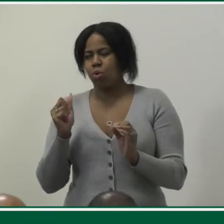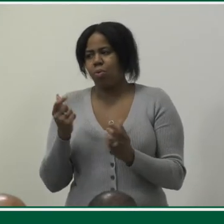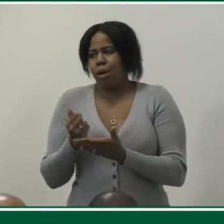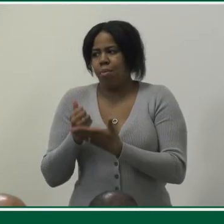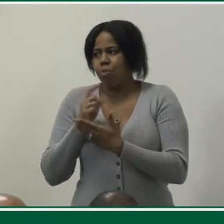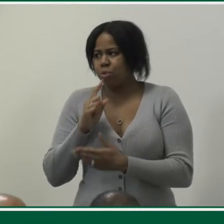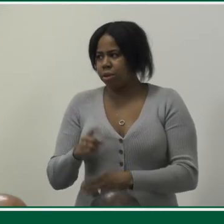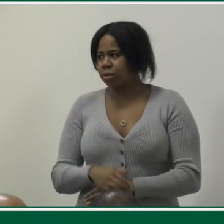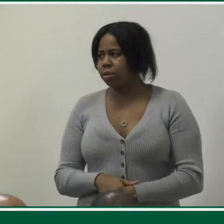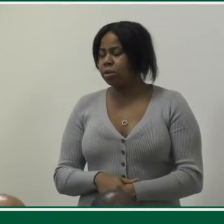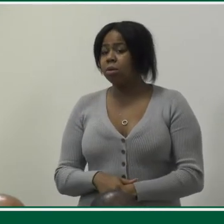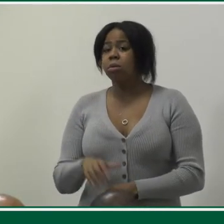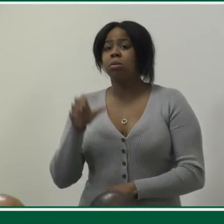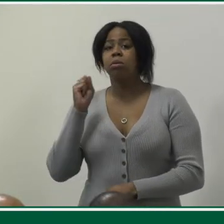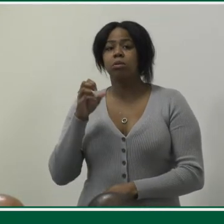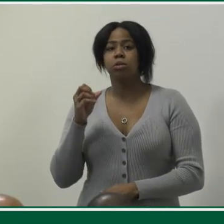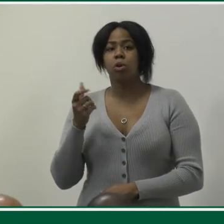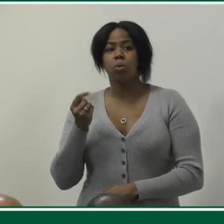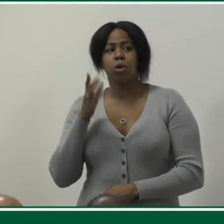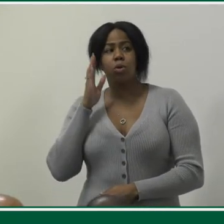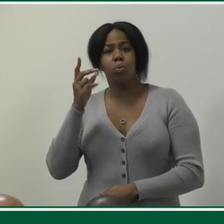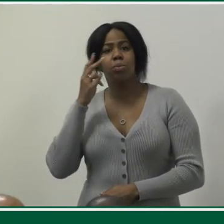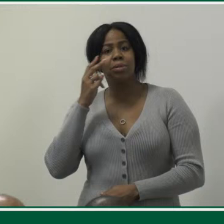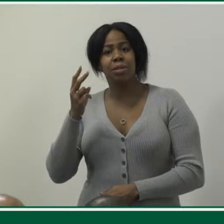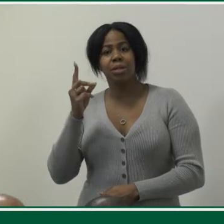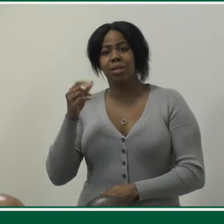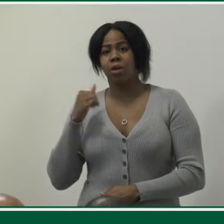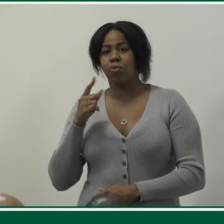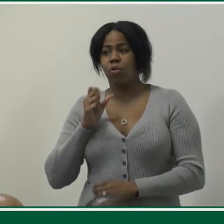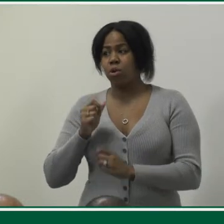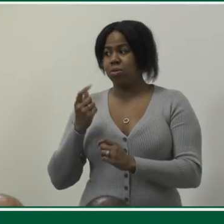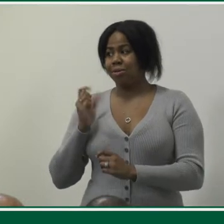And so what you'll see is that we have, on the staff